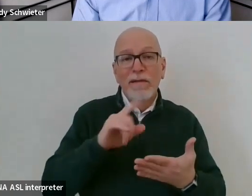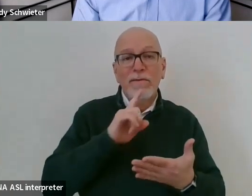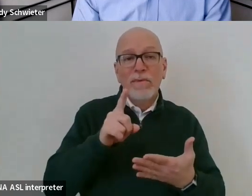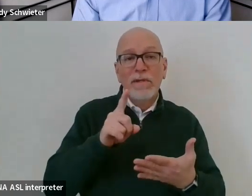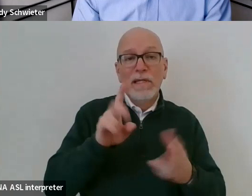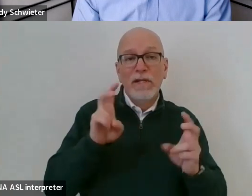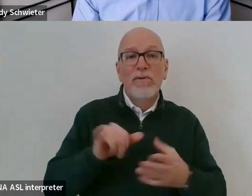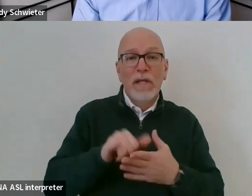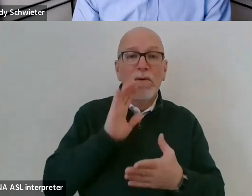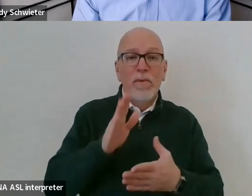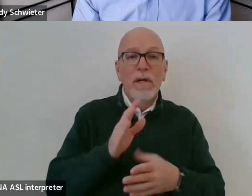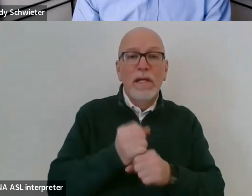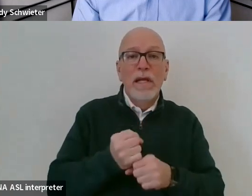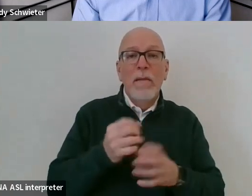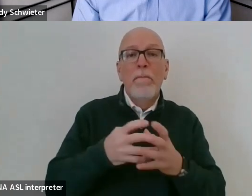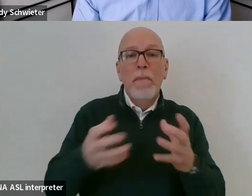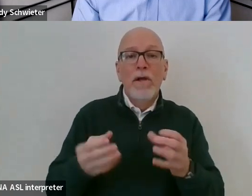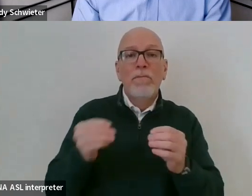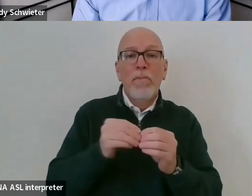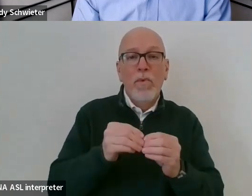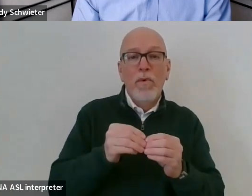issue that is going to get much